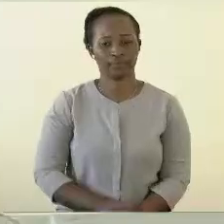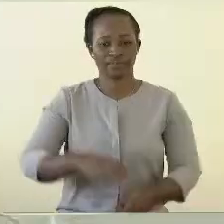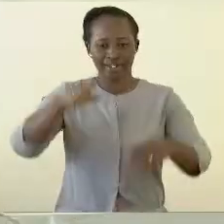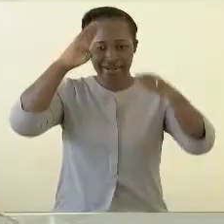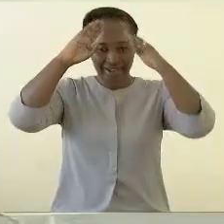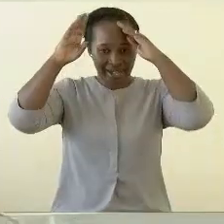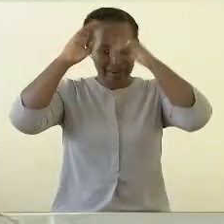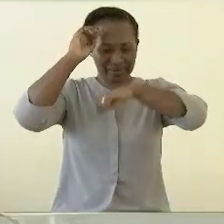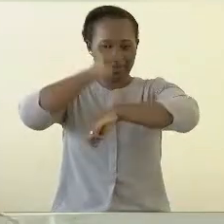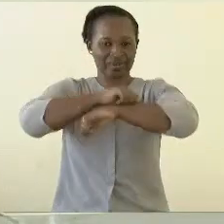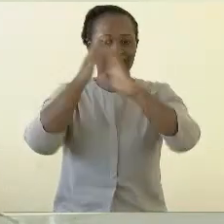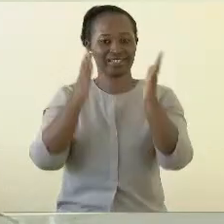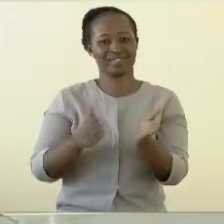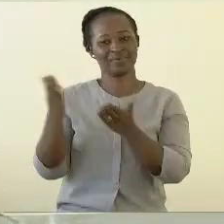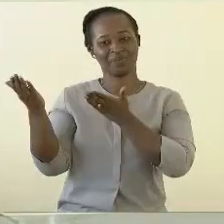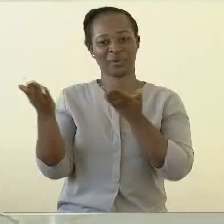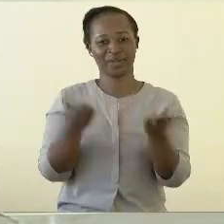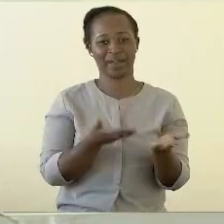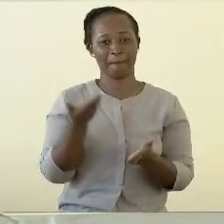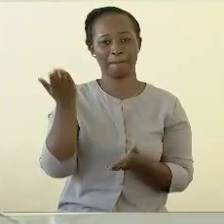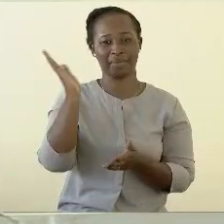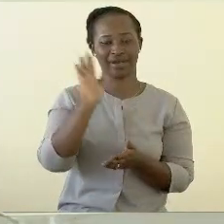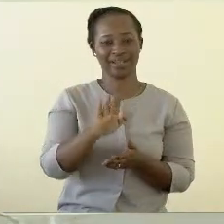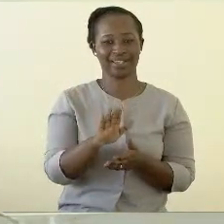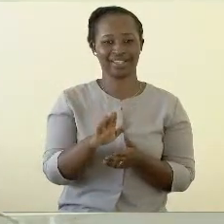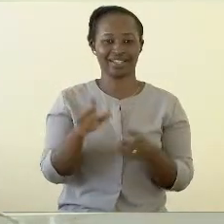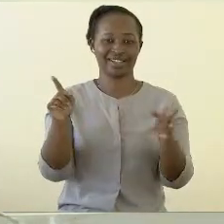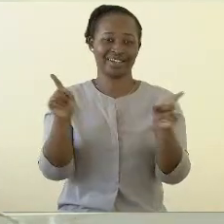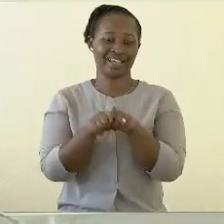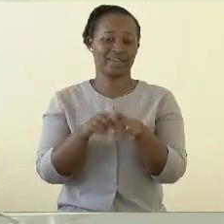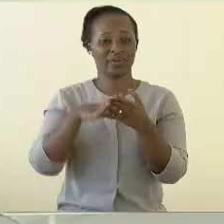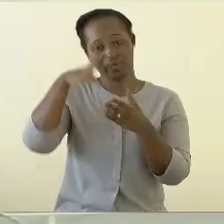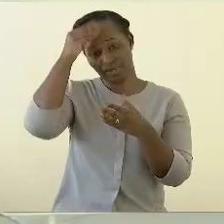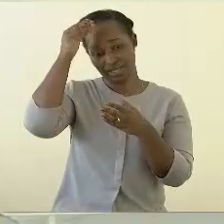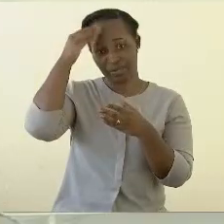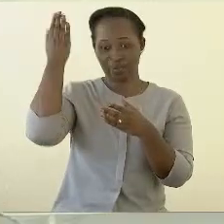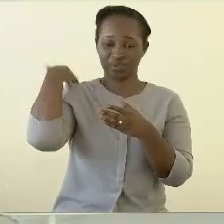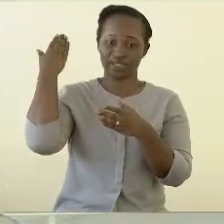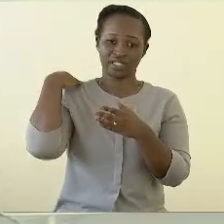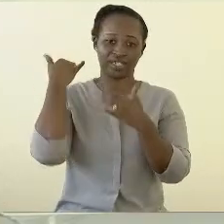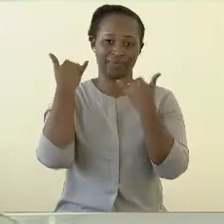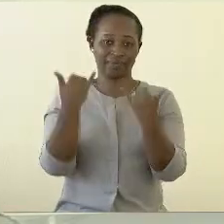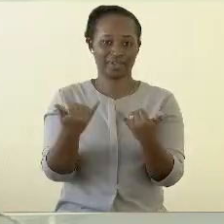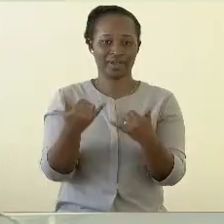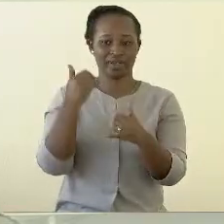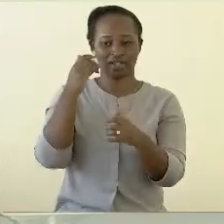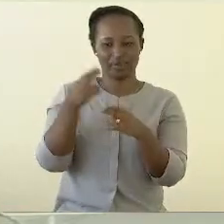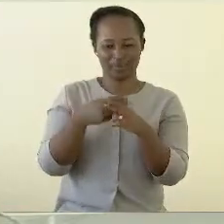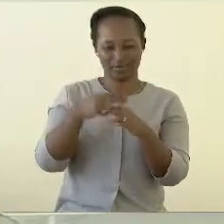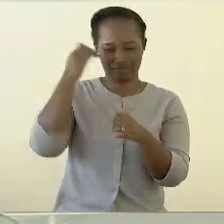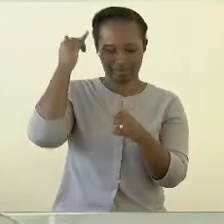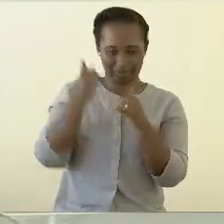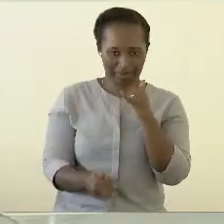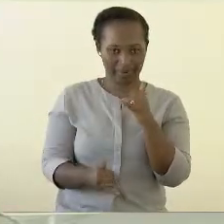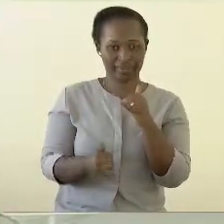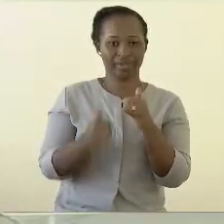Hello viewers, welcome back. And like we said in the previous lesson, it is end of it all, but